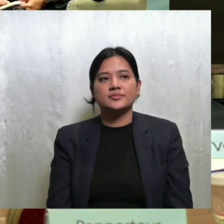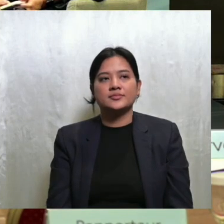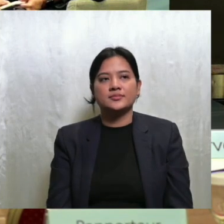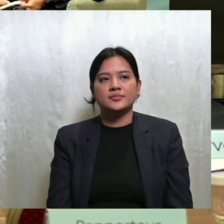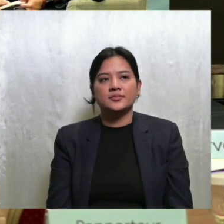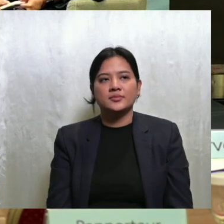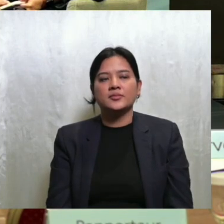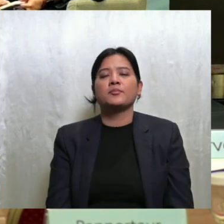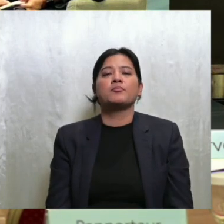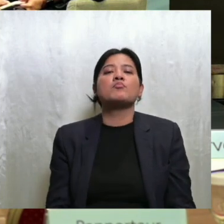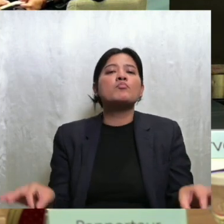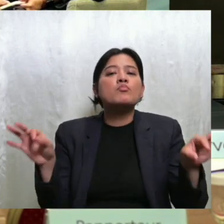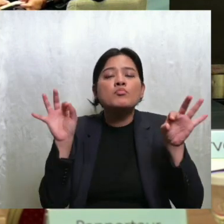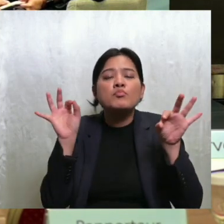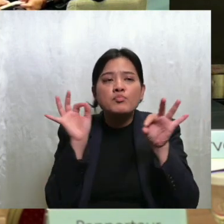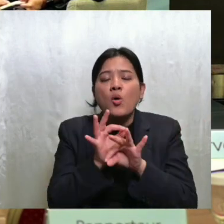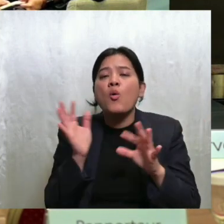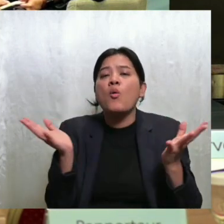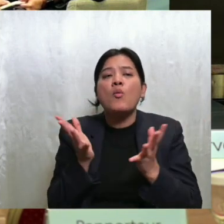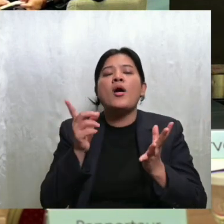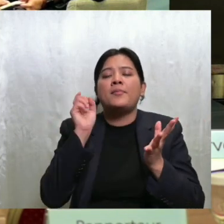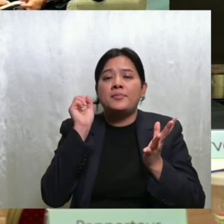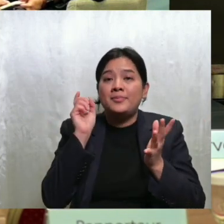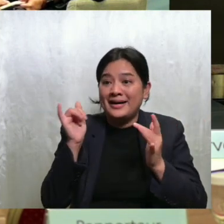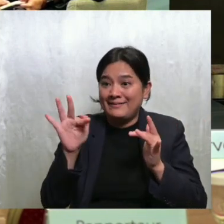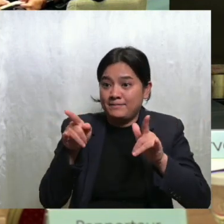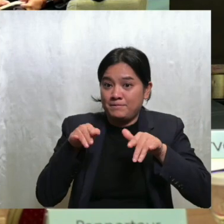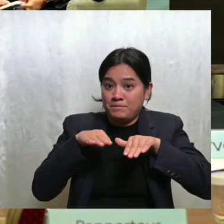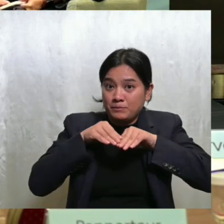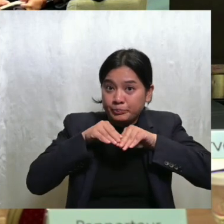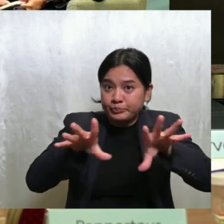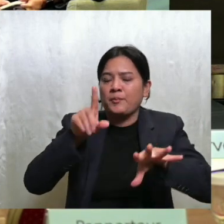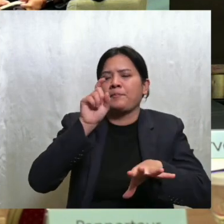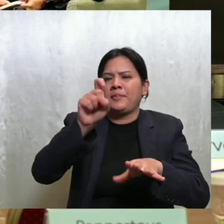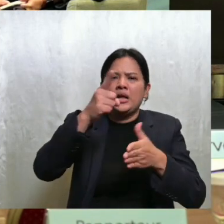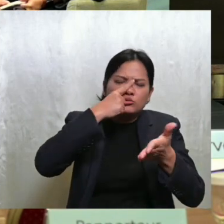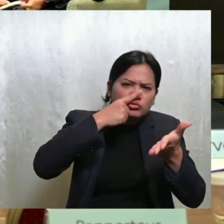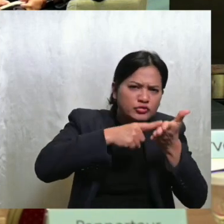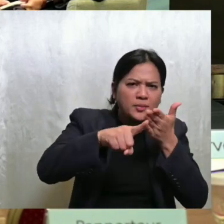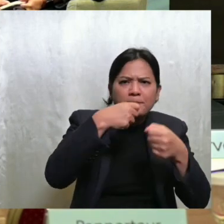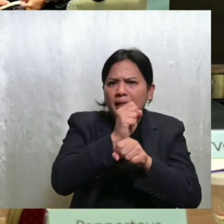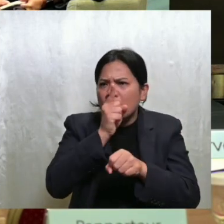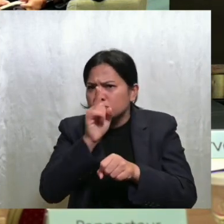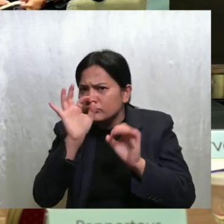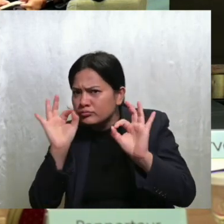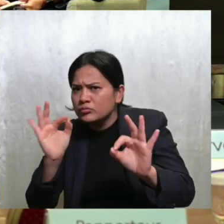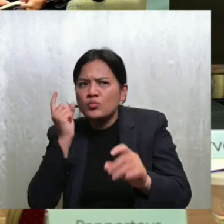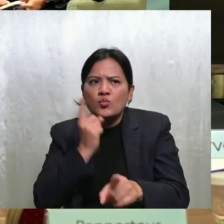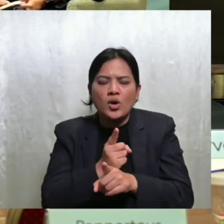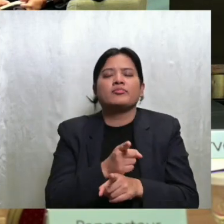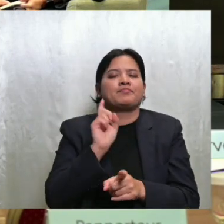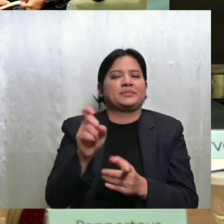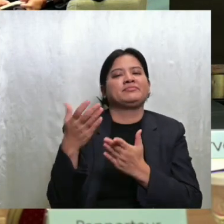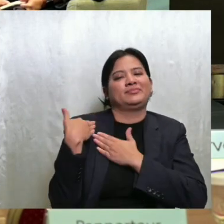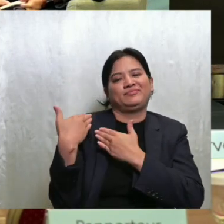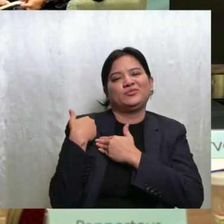using this opportunity to, for lack of a better word, participate in the arms race. No, we're